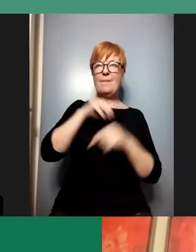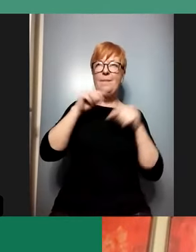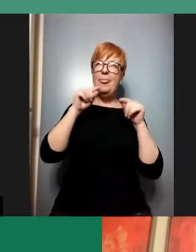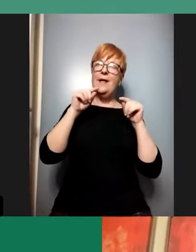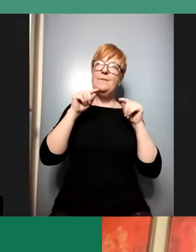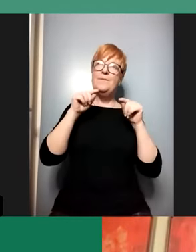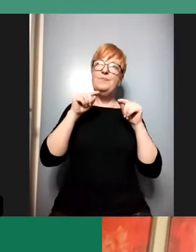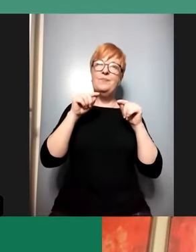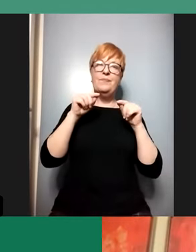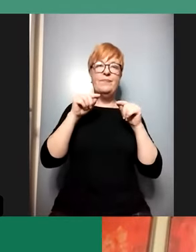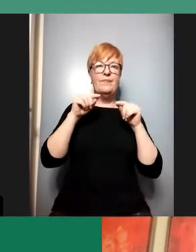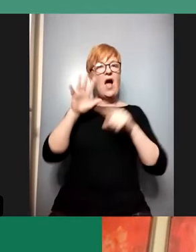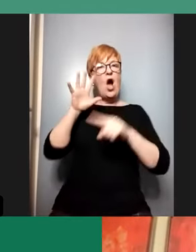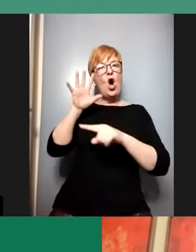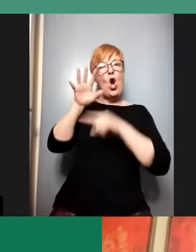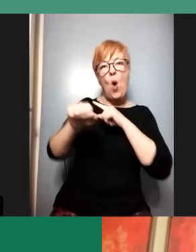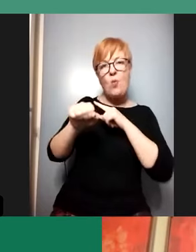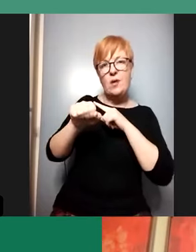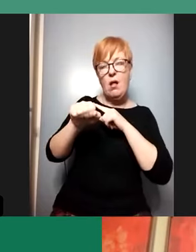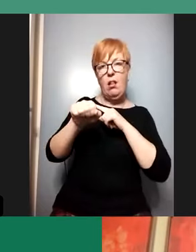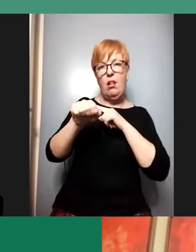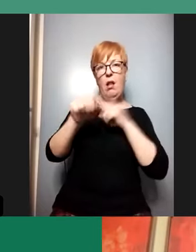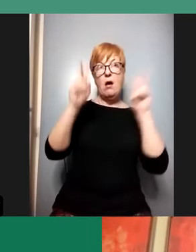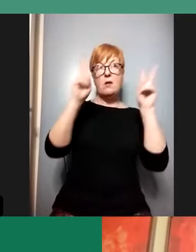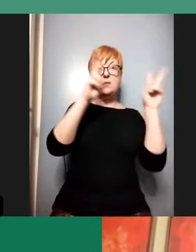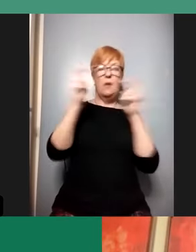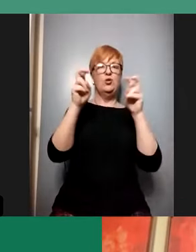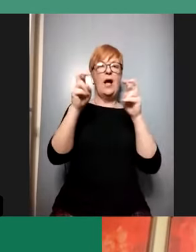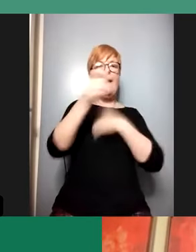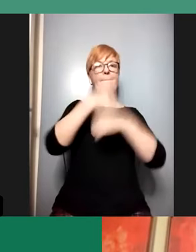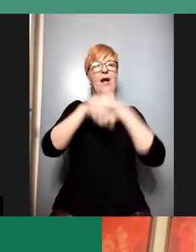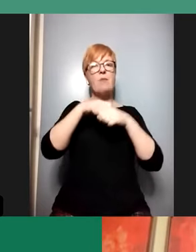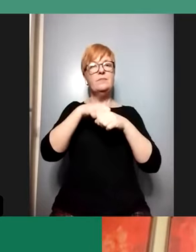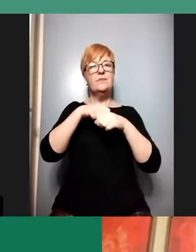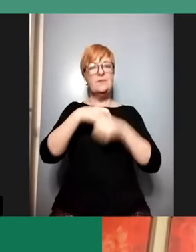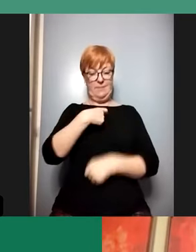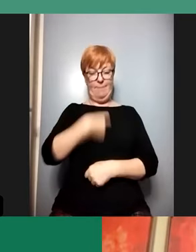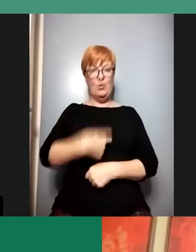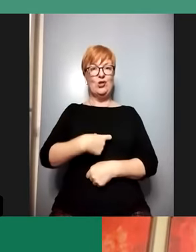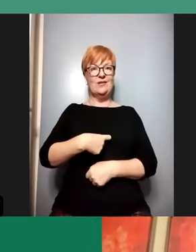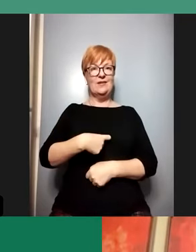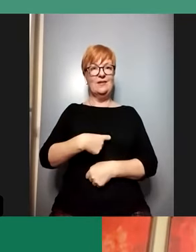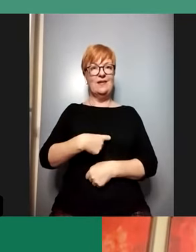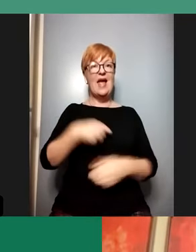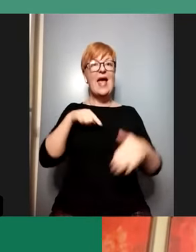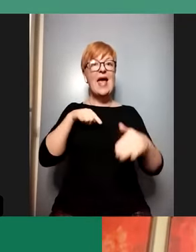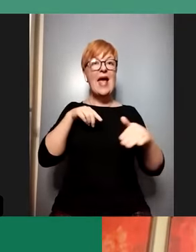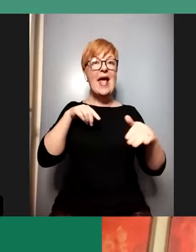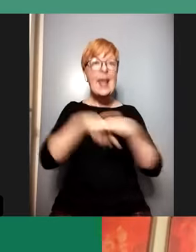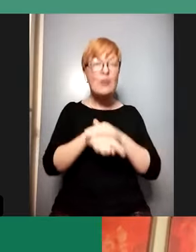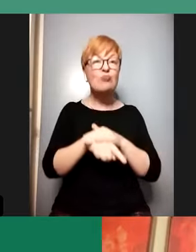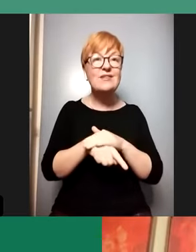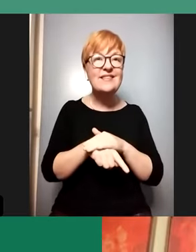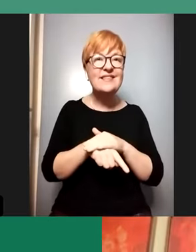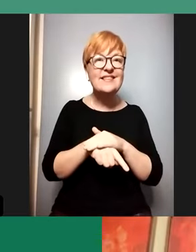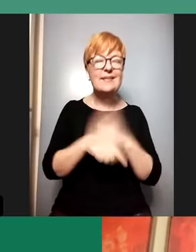the colonial subject becomes the immigrant. It's a pivotal moment, you know? Yes, because prior to that, you